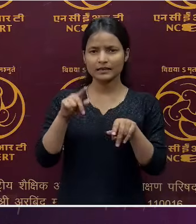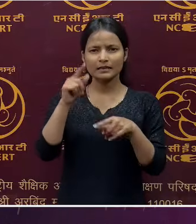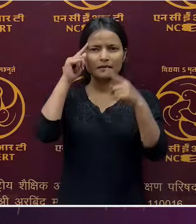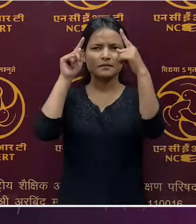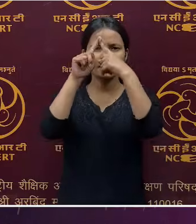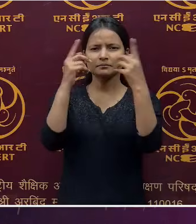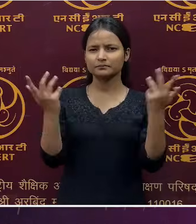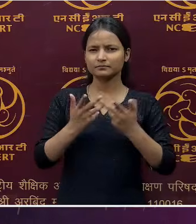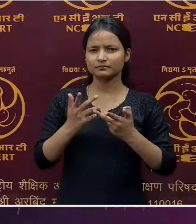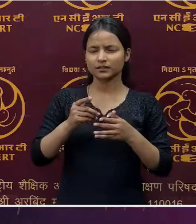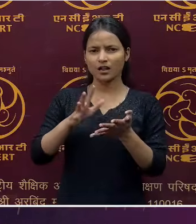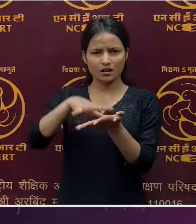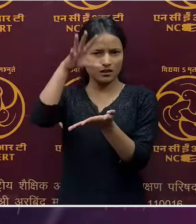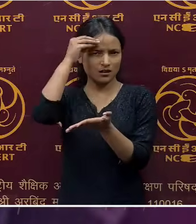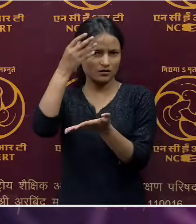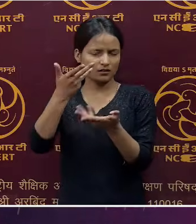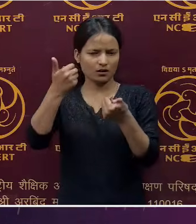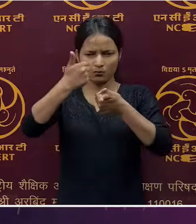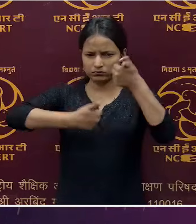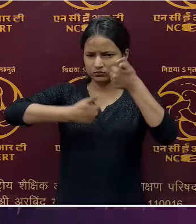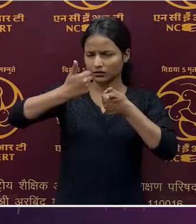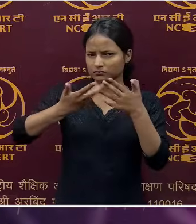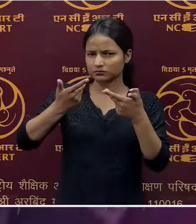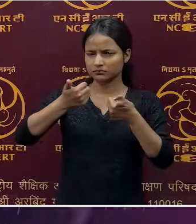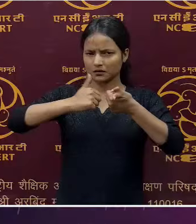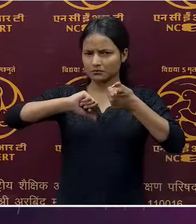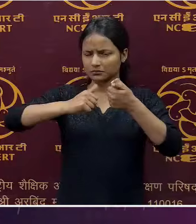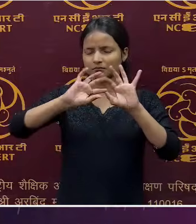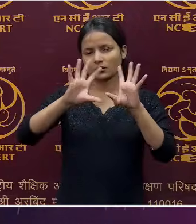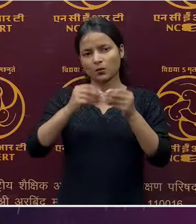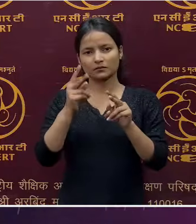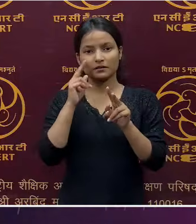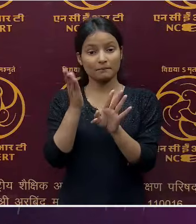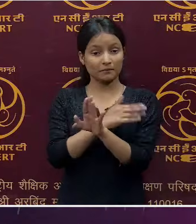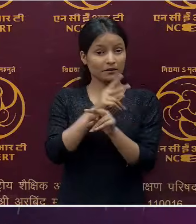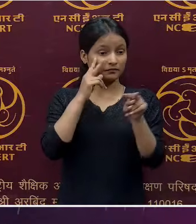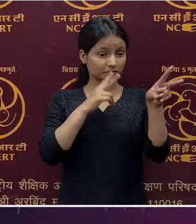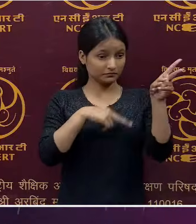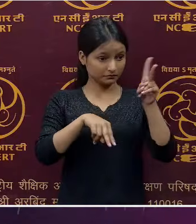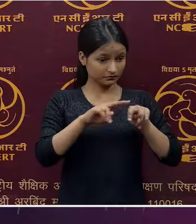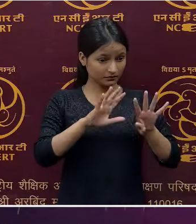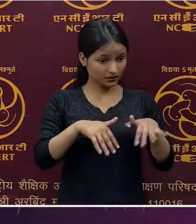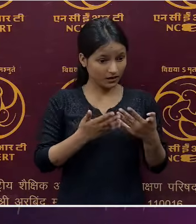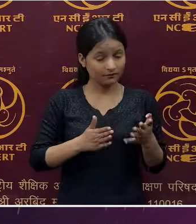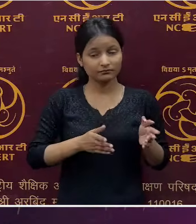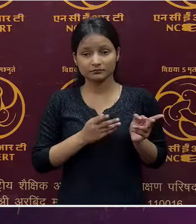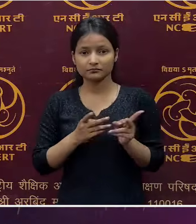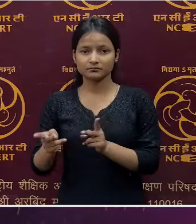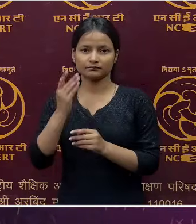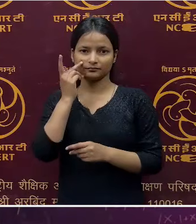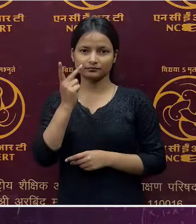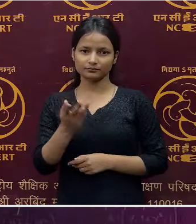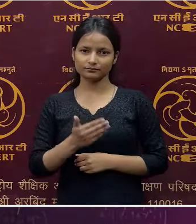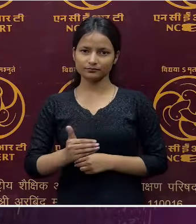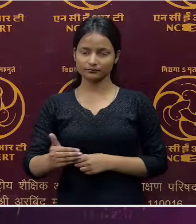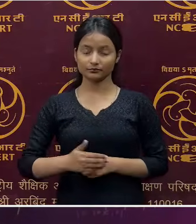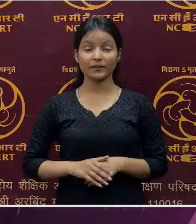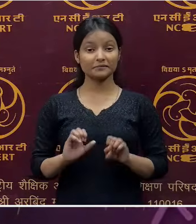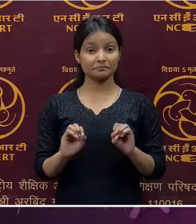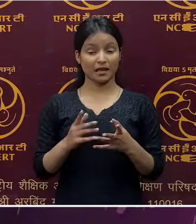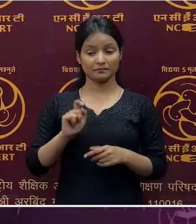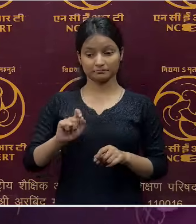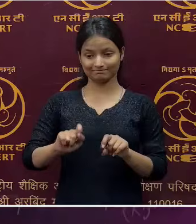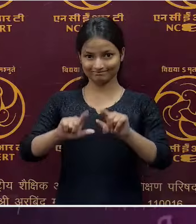and what we are going to learn in the experiment, what is the learning outcome, we can read here. Now we have to click on the start button. What